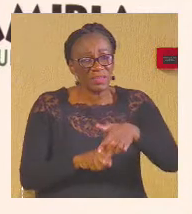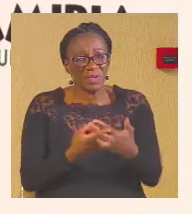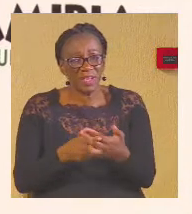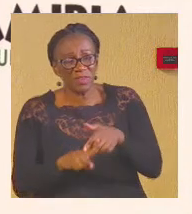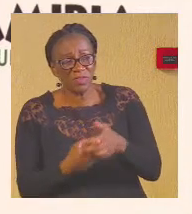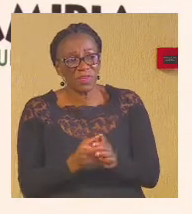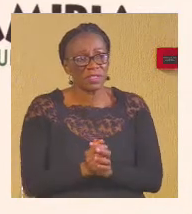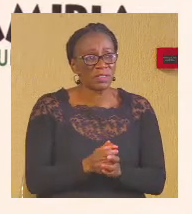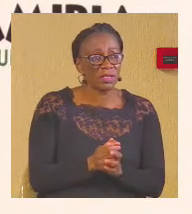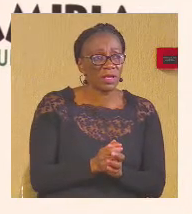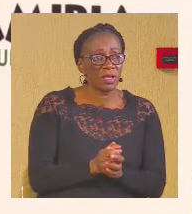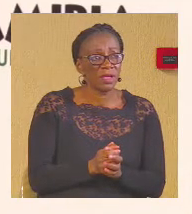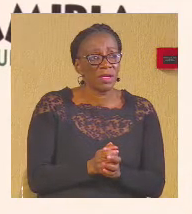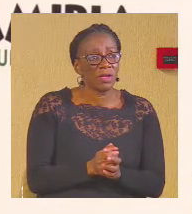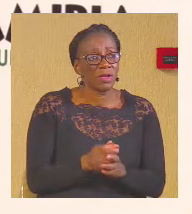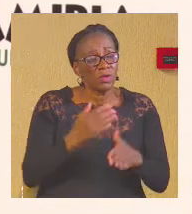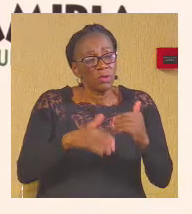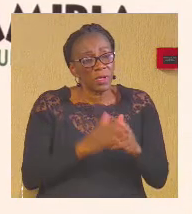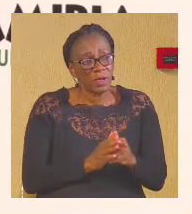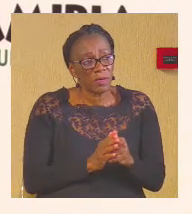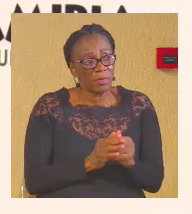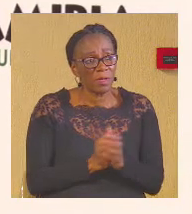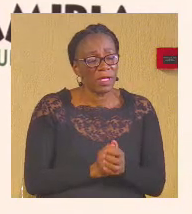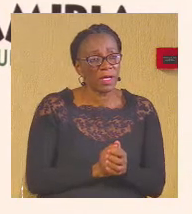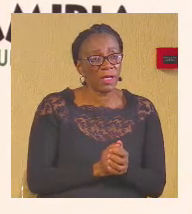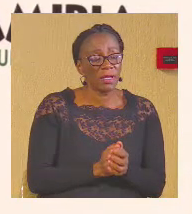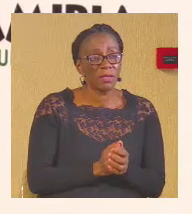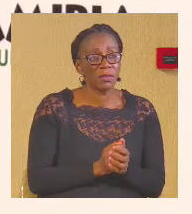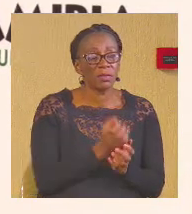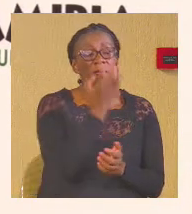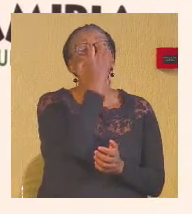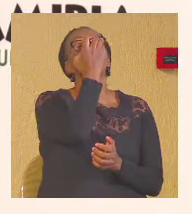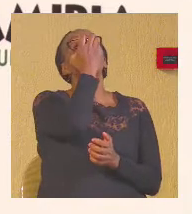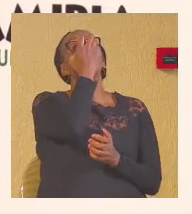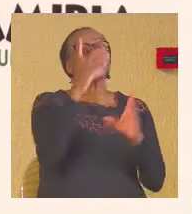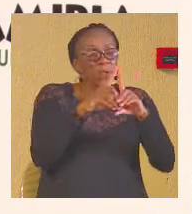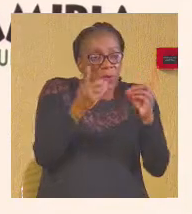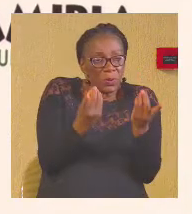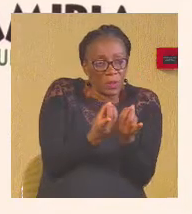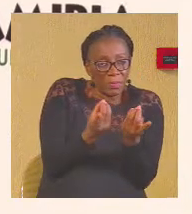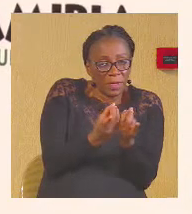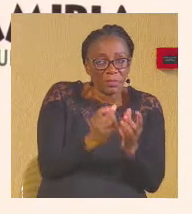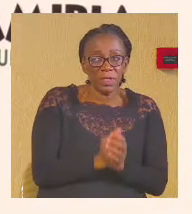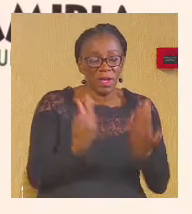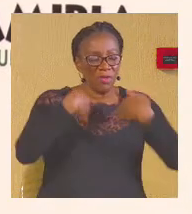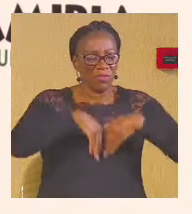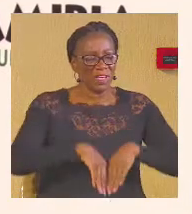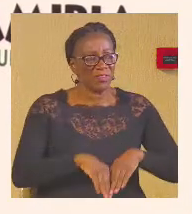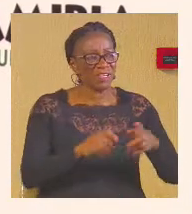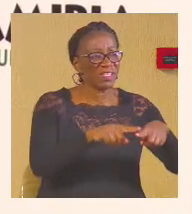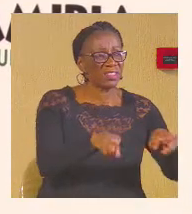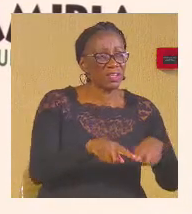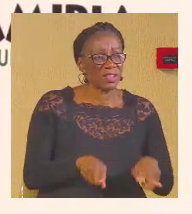an ICU facility for specifically infectious diseases, and that has